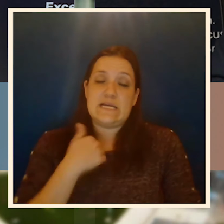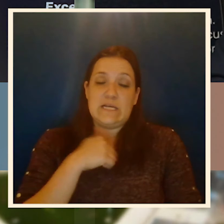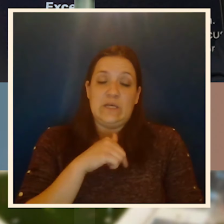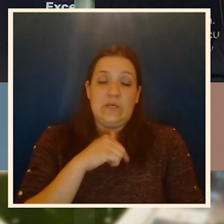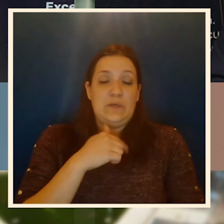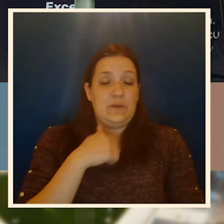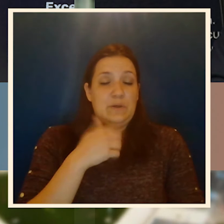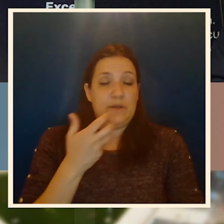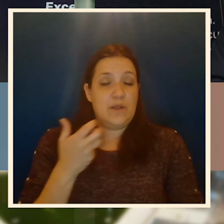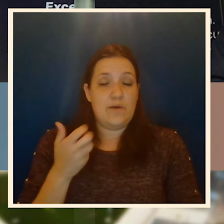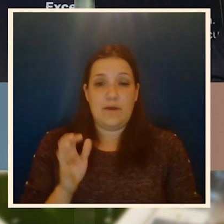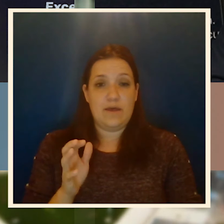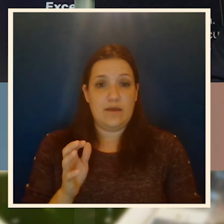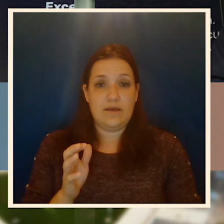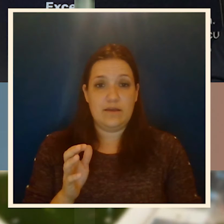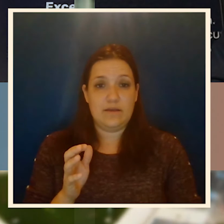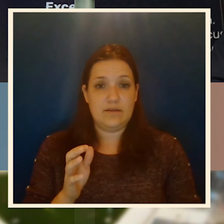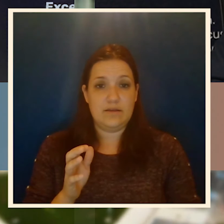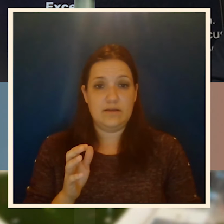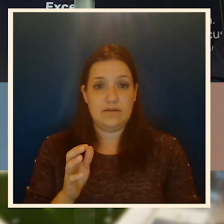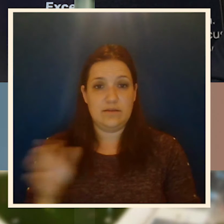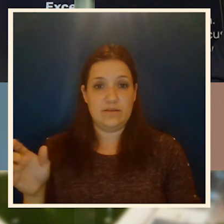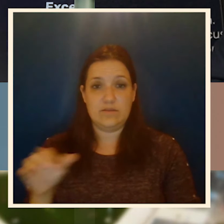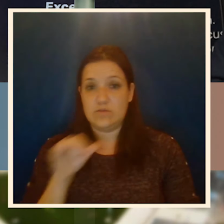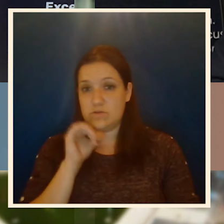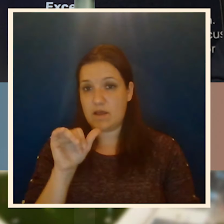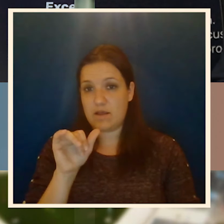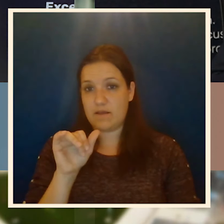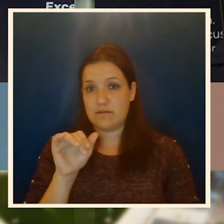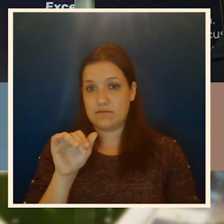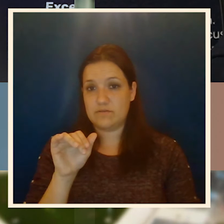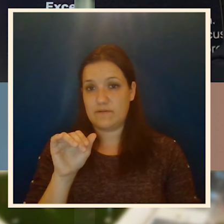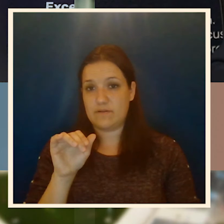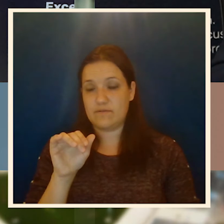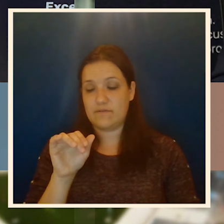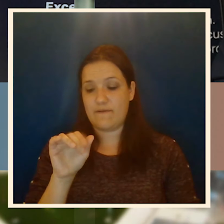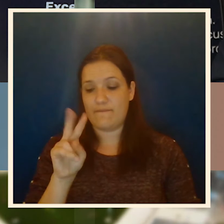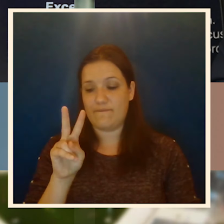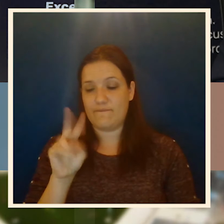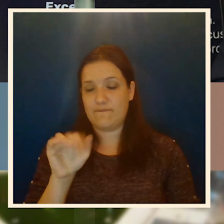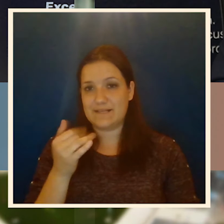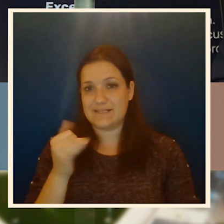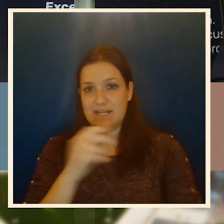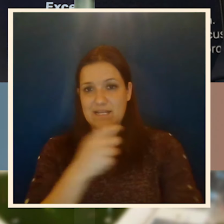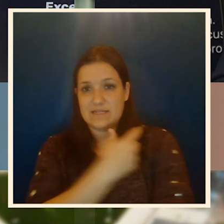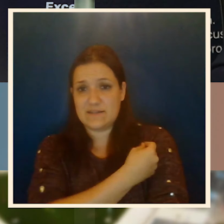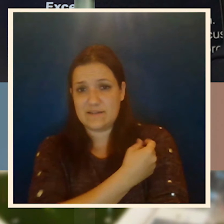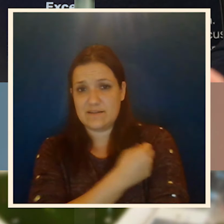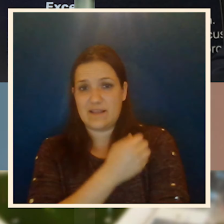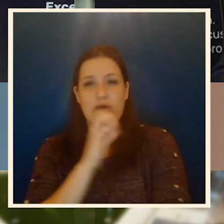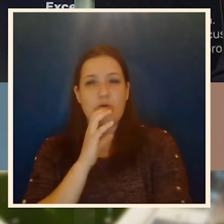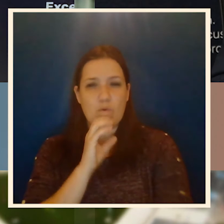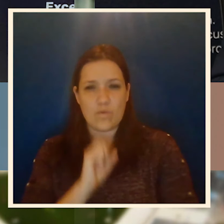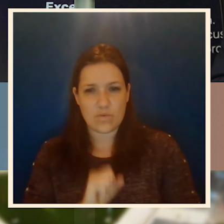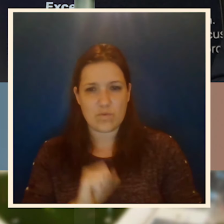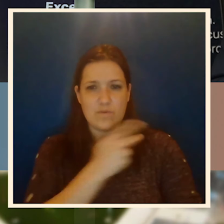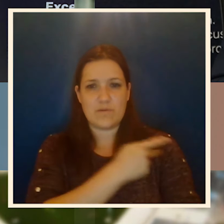them have not been vaccinated. And so we also, you know, we would not want to put